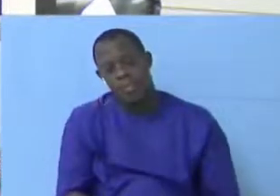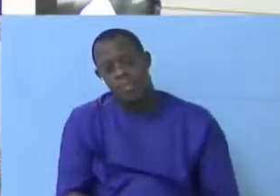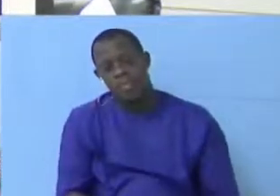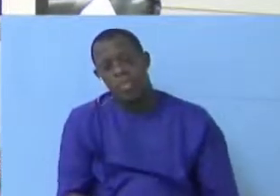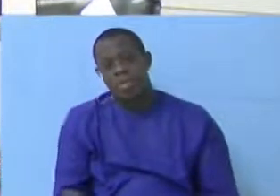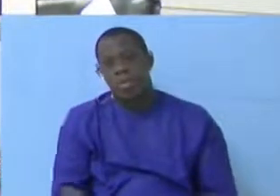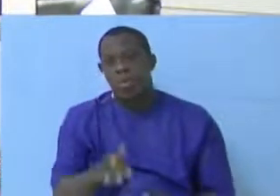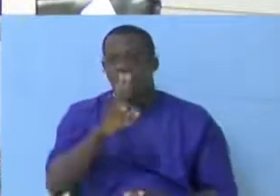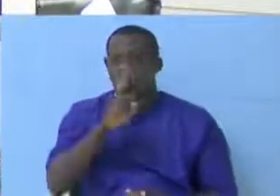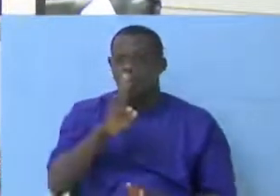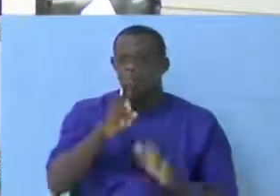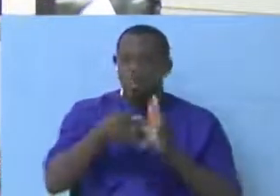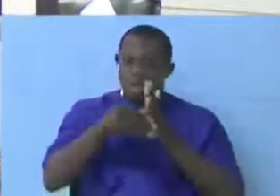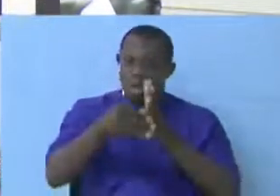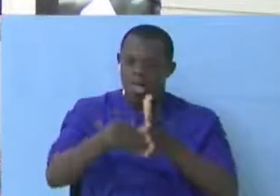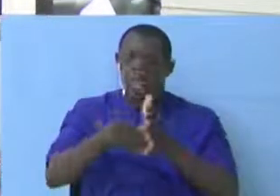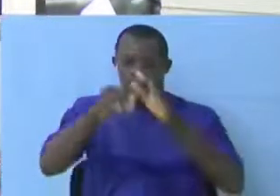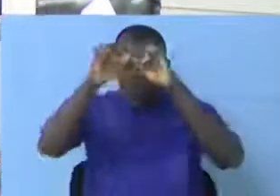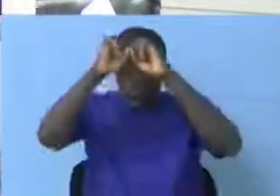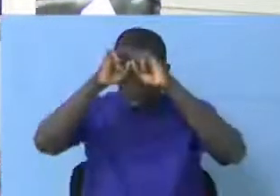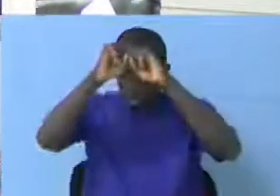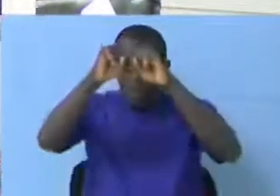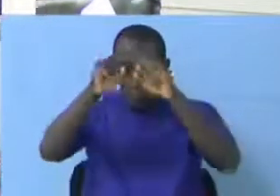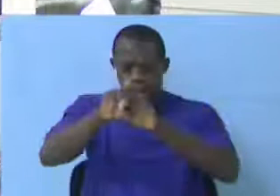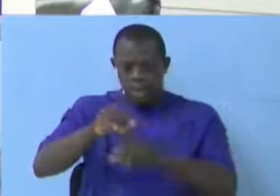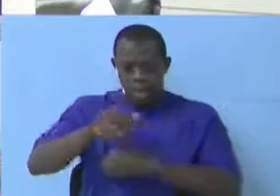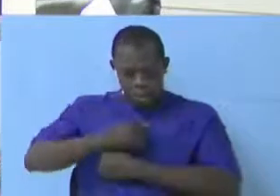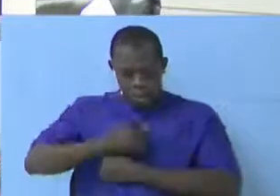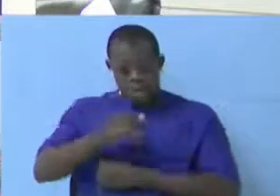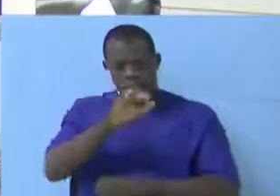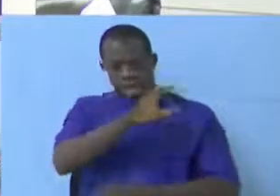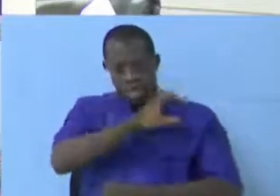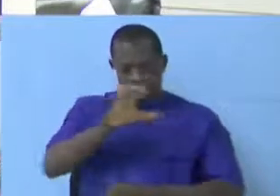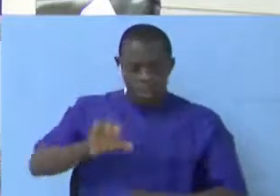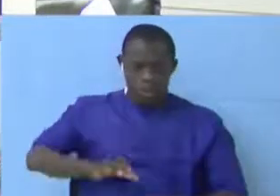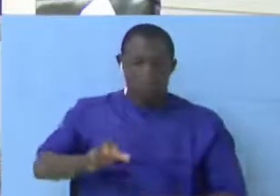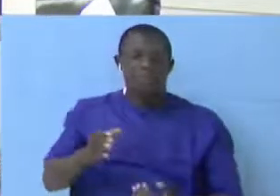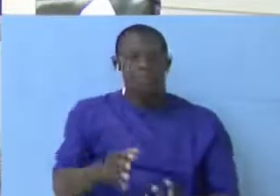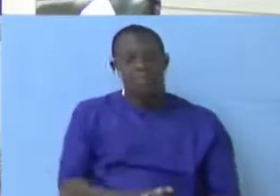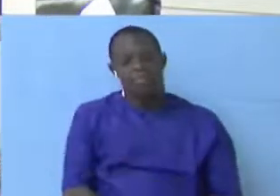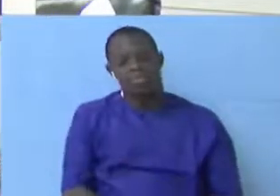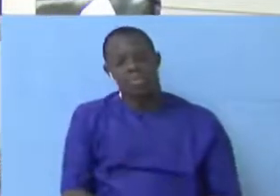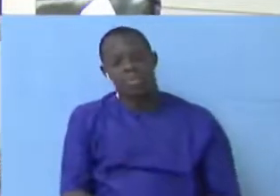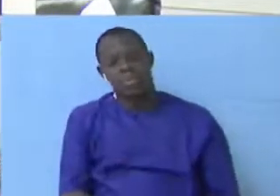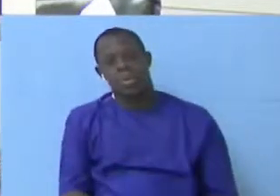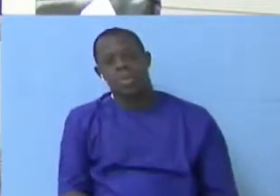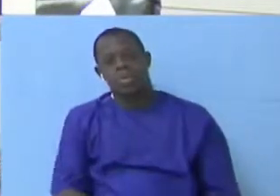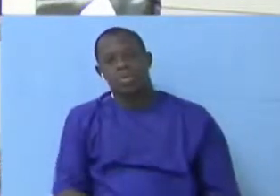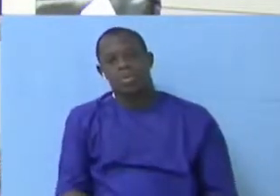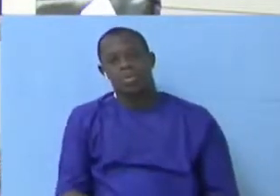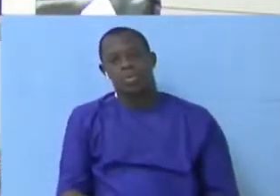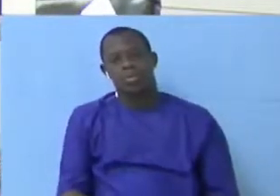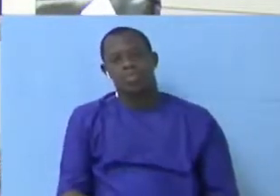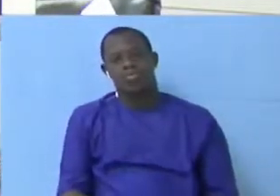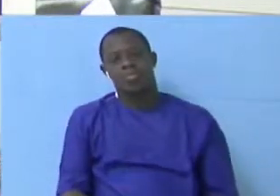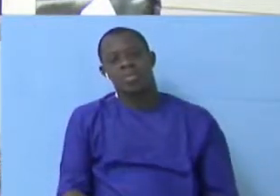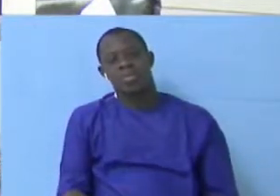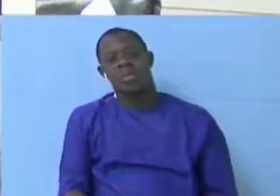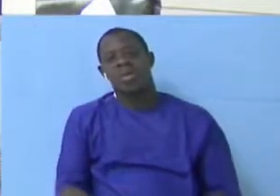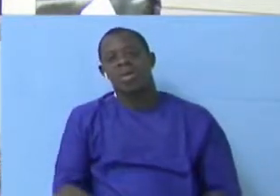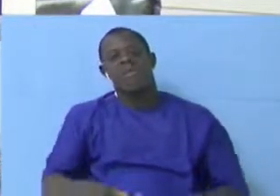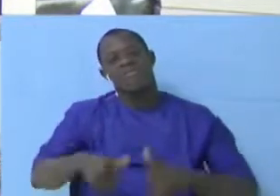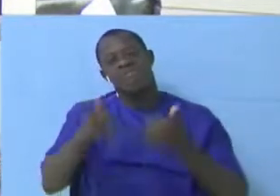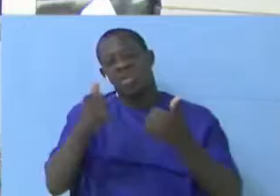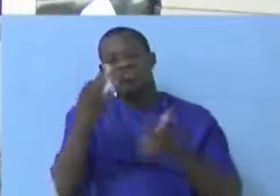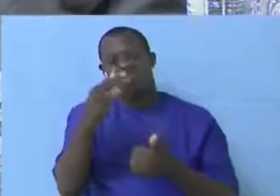of the government, Masakunda Nyatonko, chiefs. Tago Bunda Nyatonko. I definitely don't know what the answer to. If you don't,